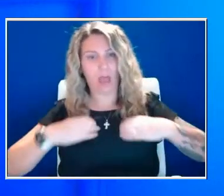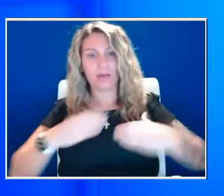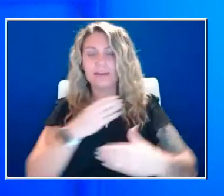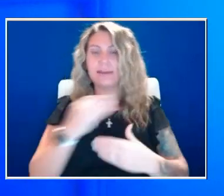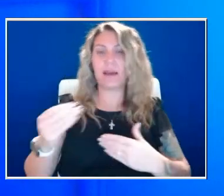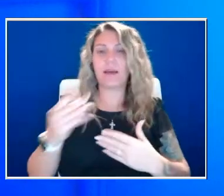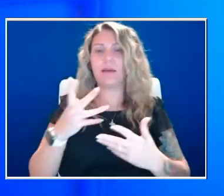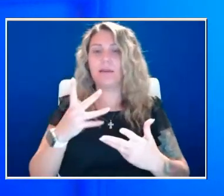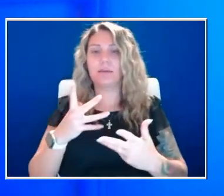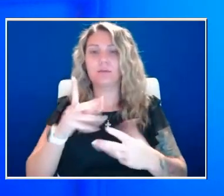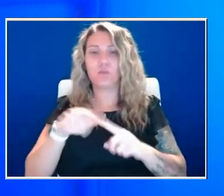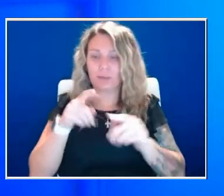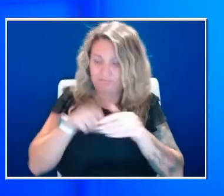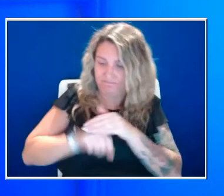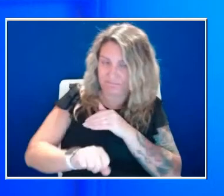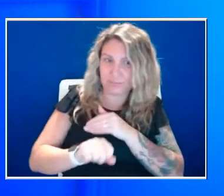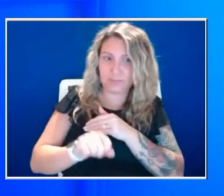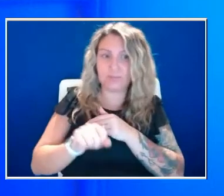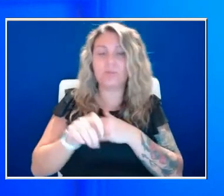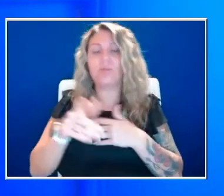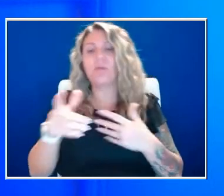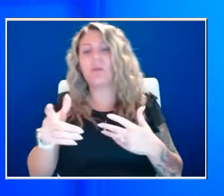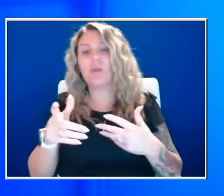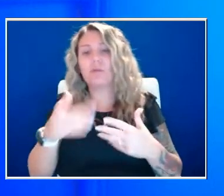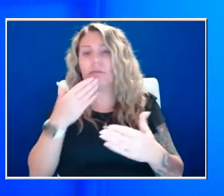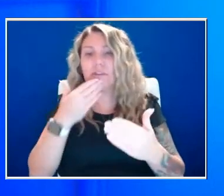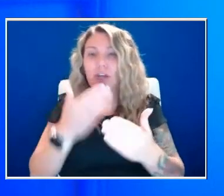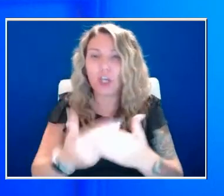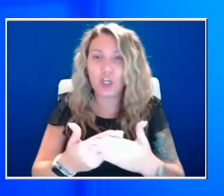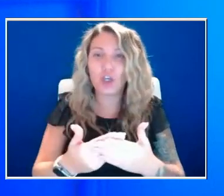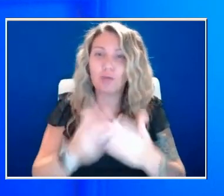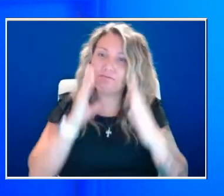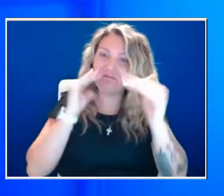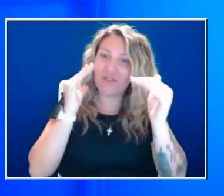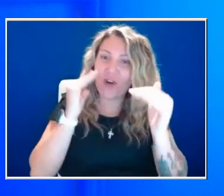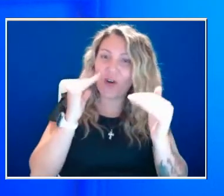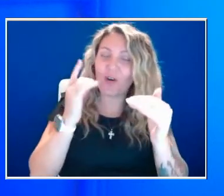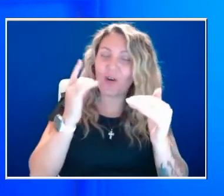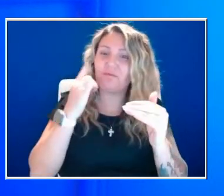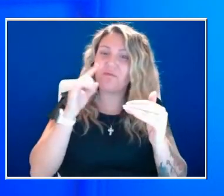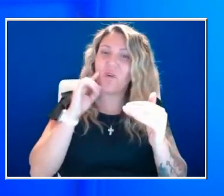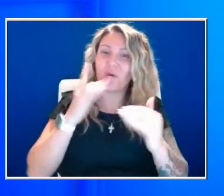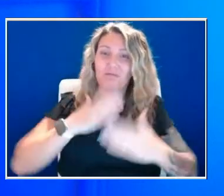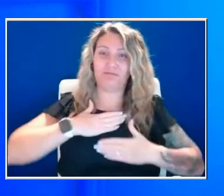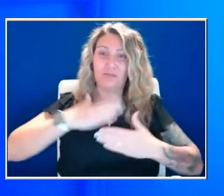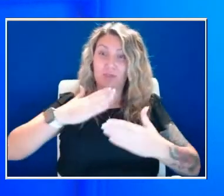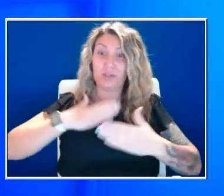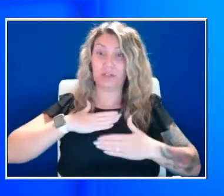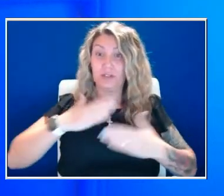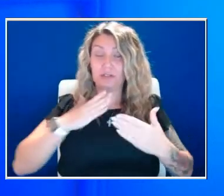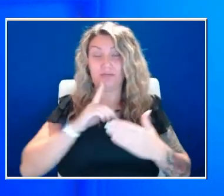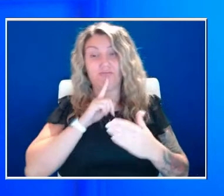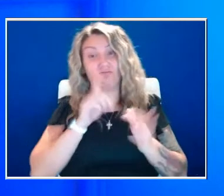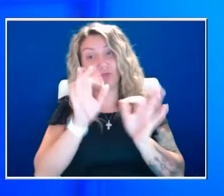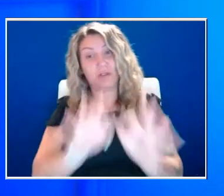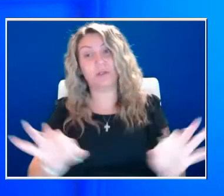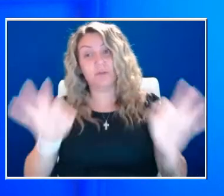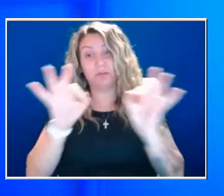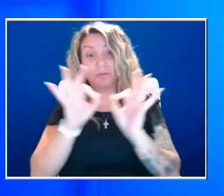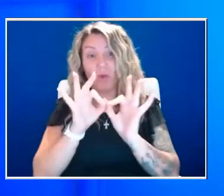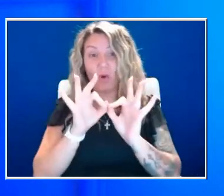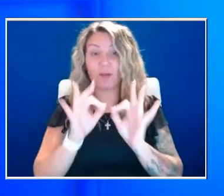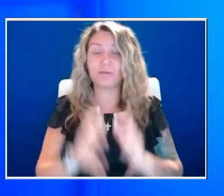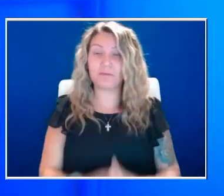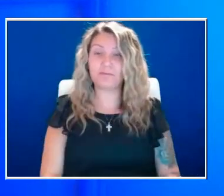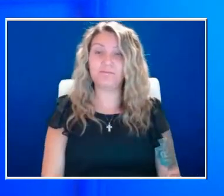a good shot with regard to breathing. I mean, that's just so important. And so we